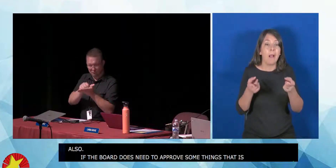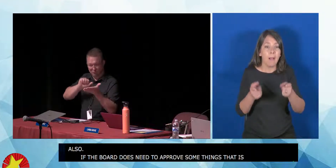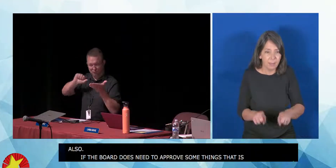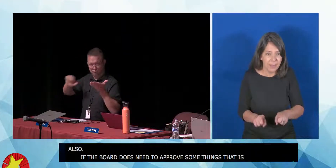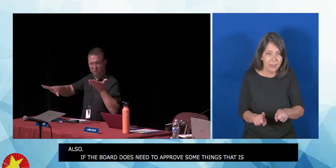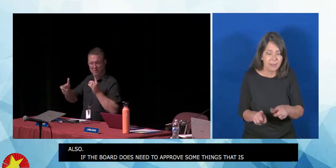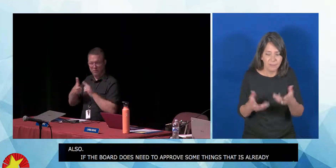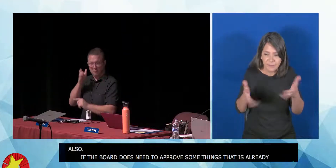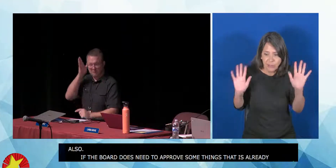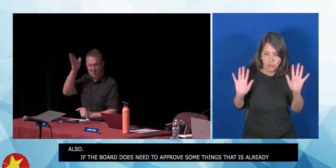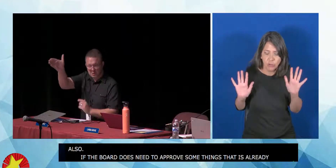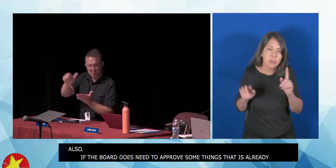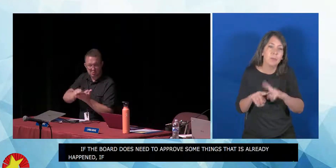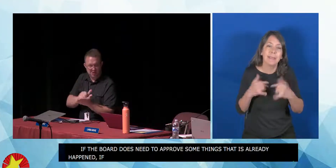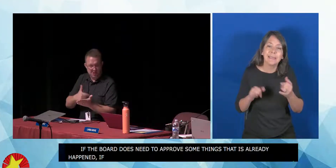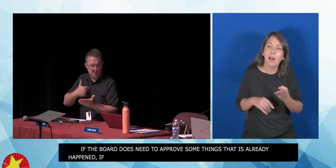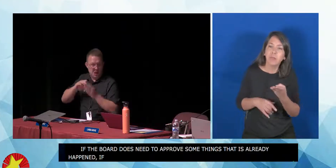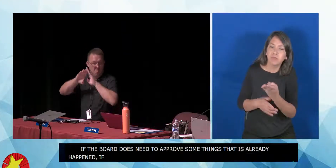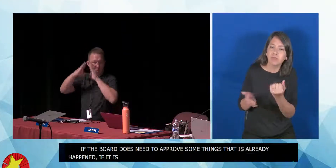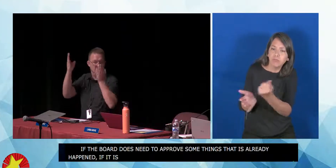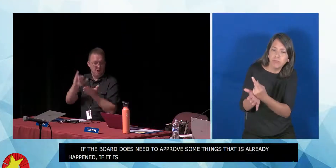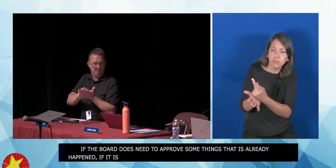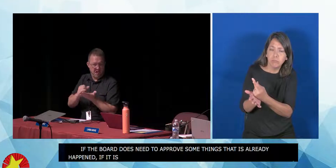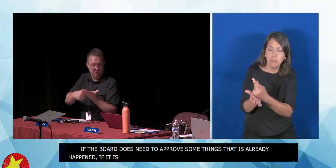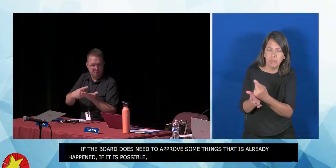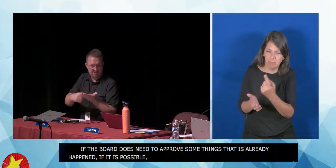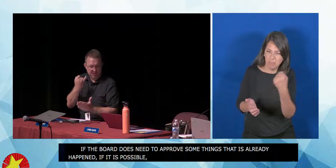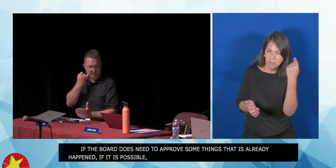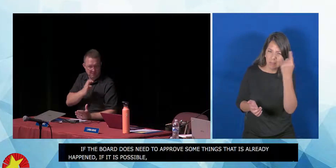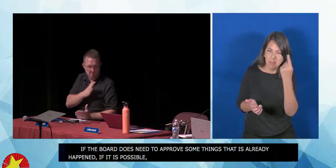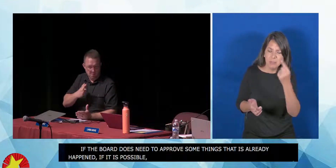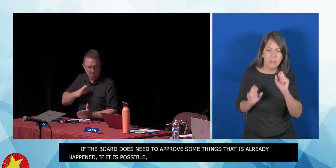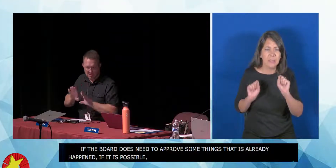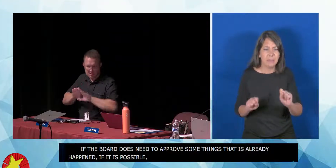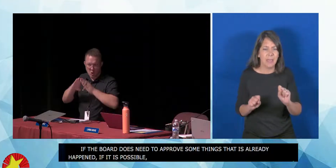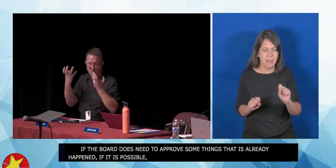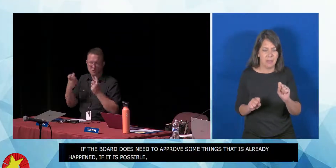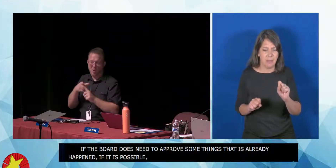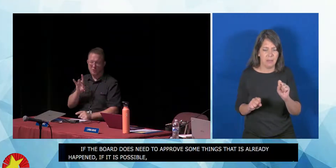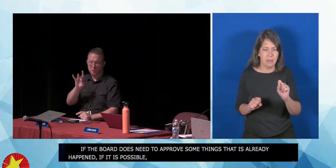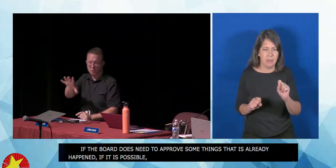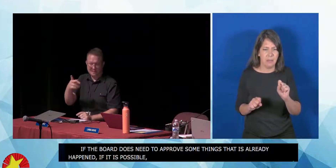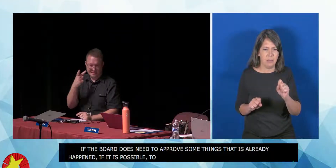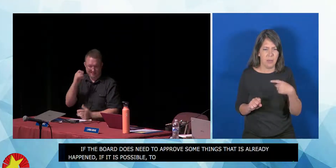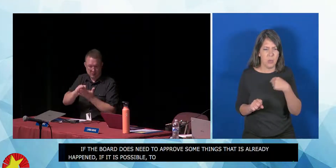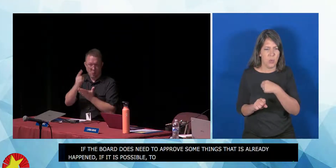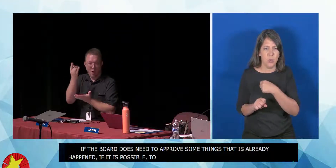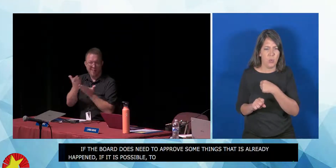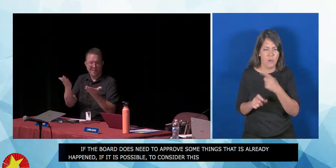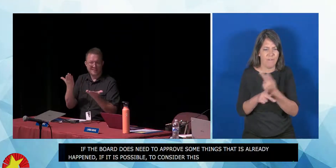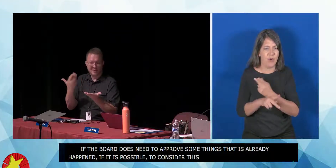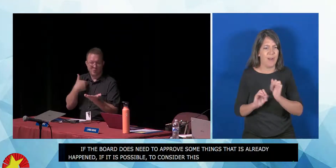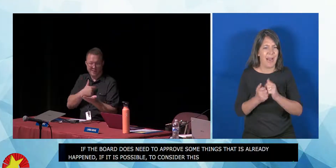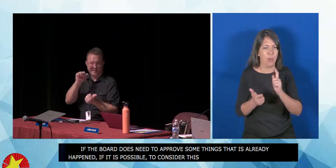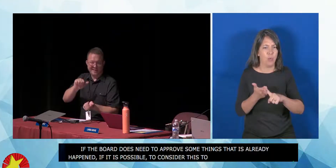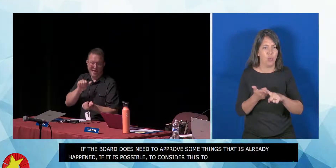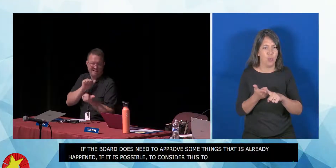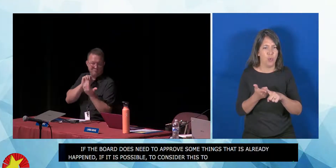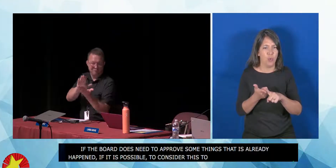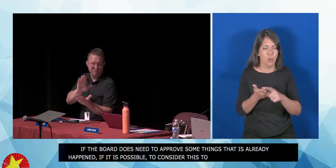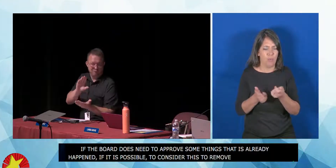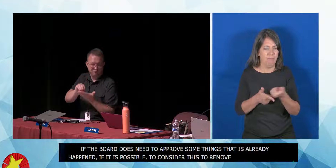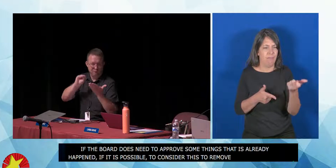it's possible to consider this removing this from future agendas, I am